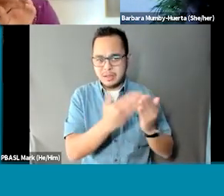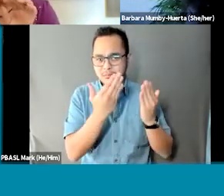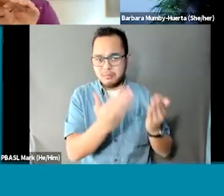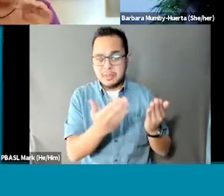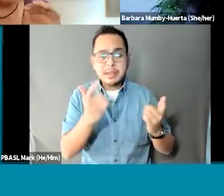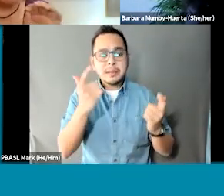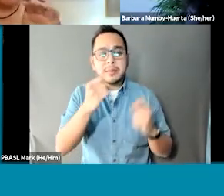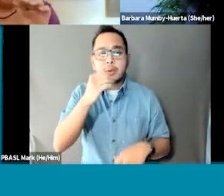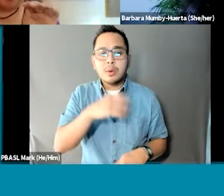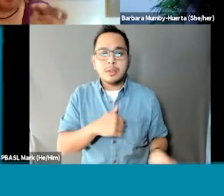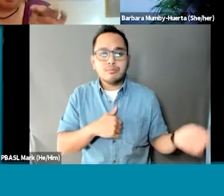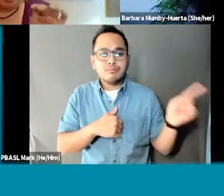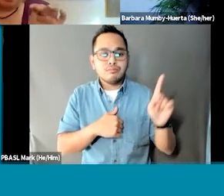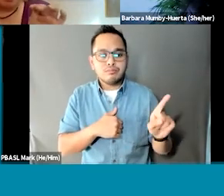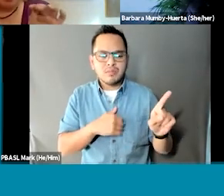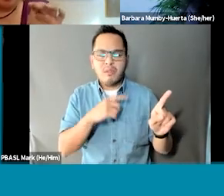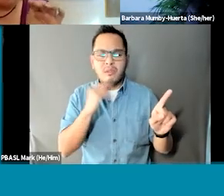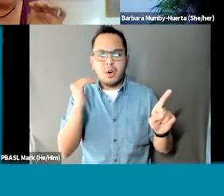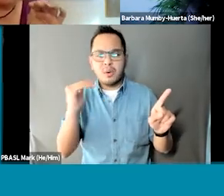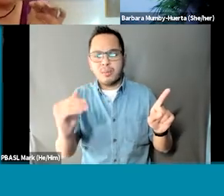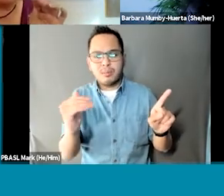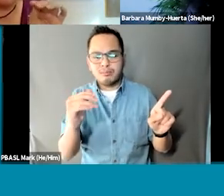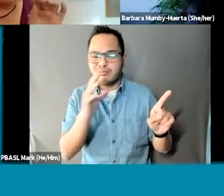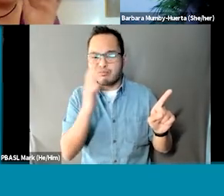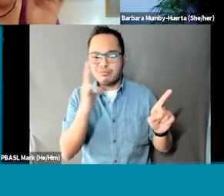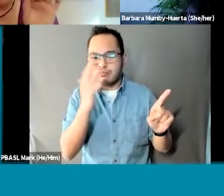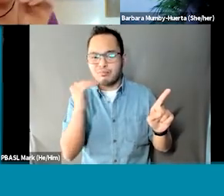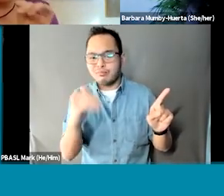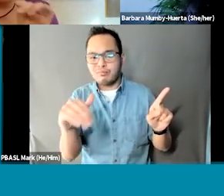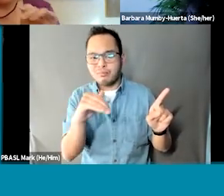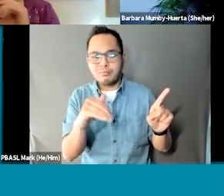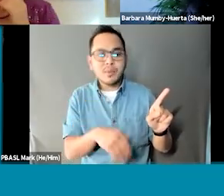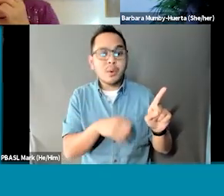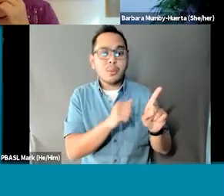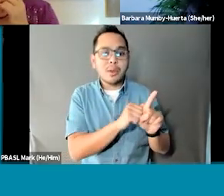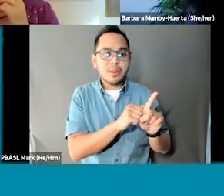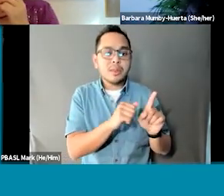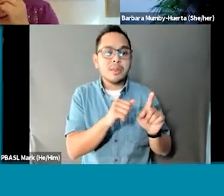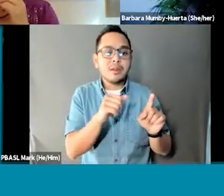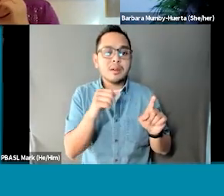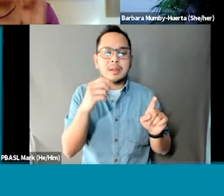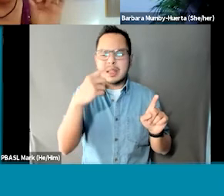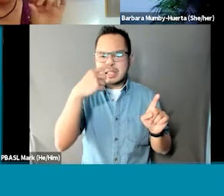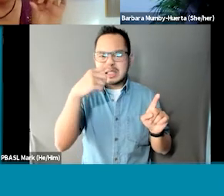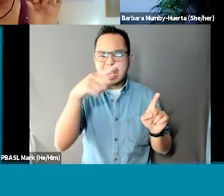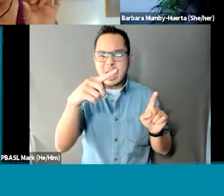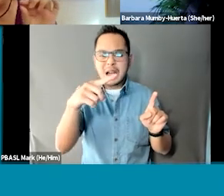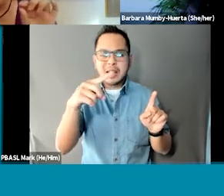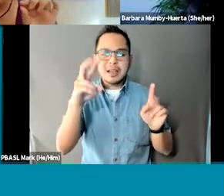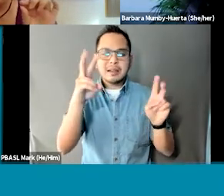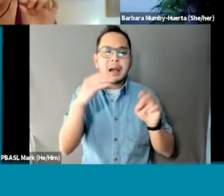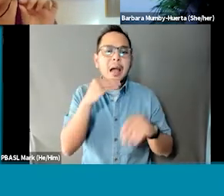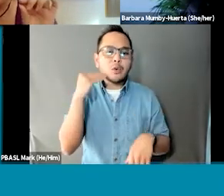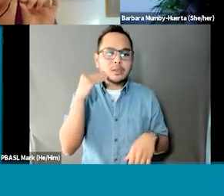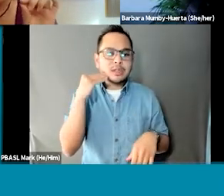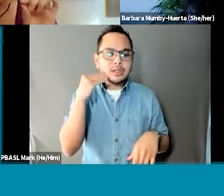giant woman standing on like farmland with these little kind of Thai-inspired houses that are about as high as her